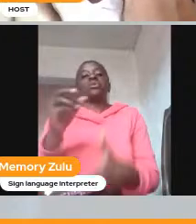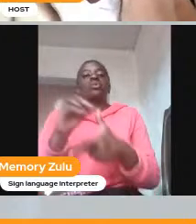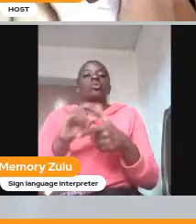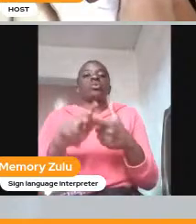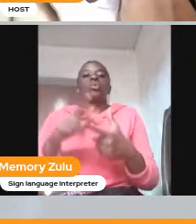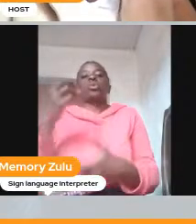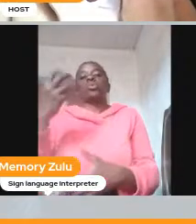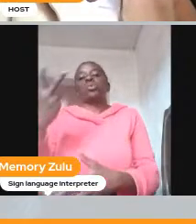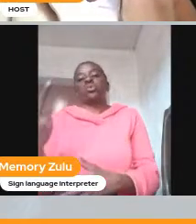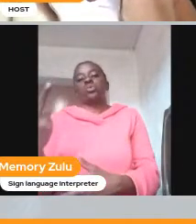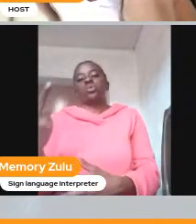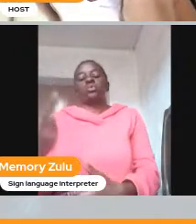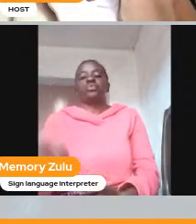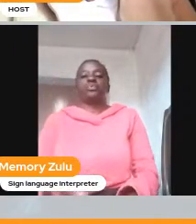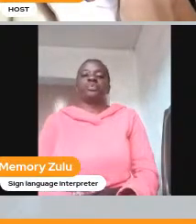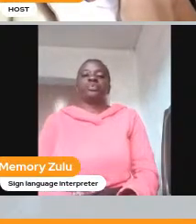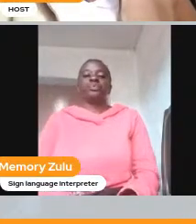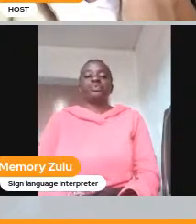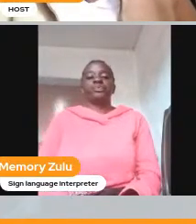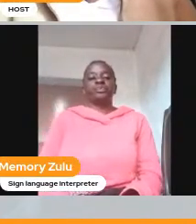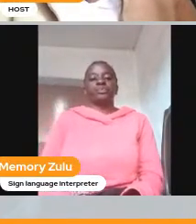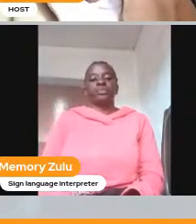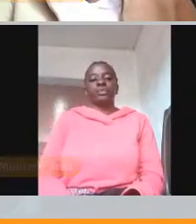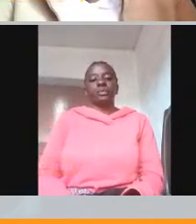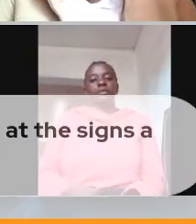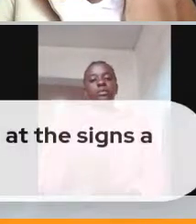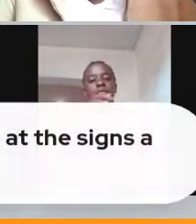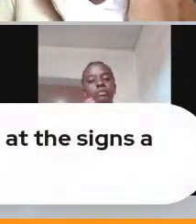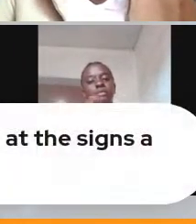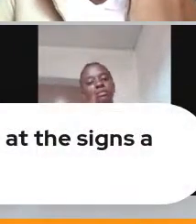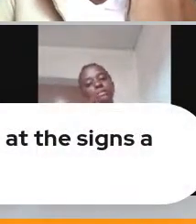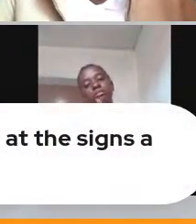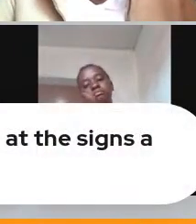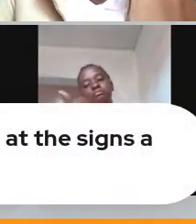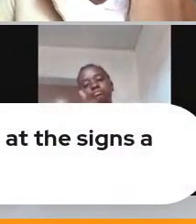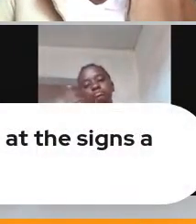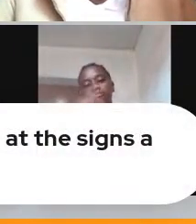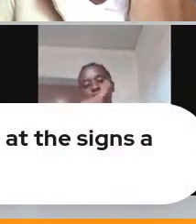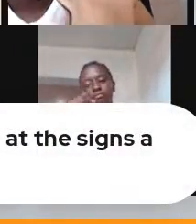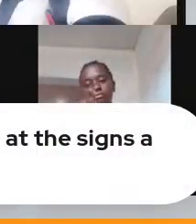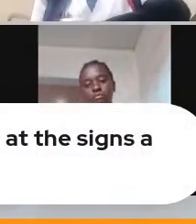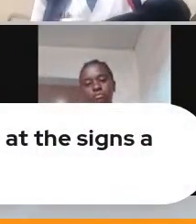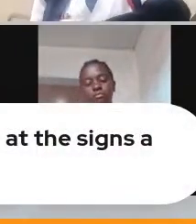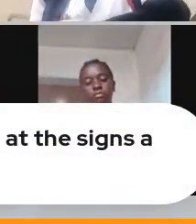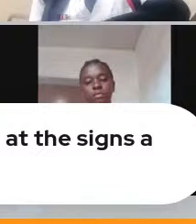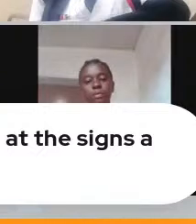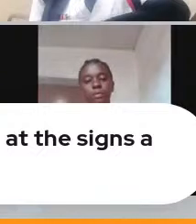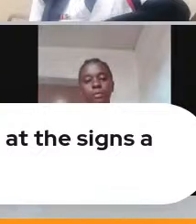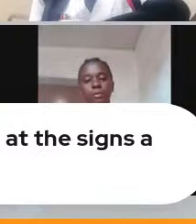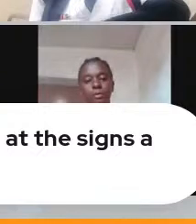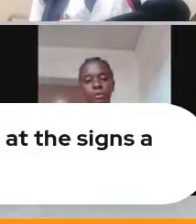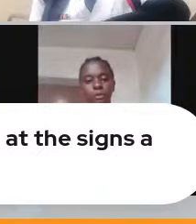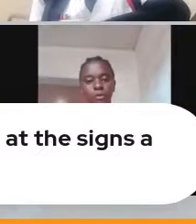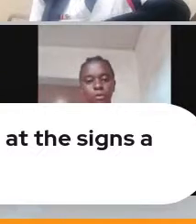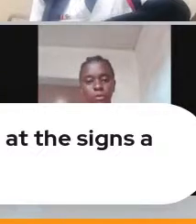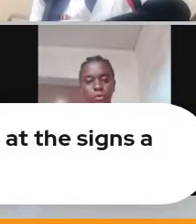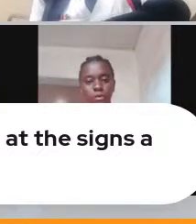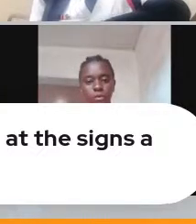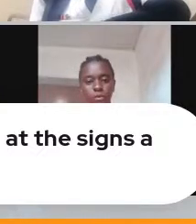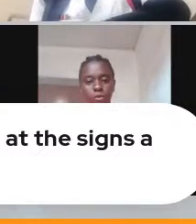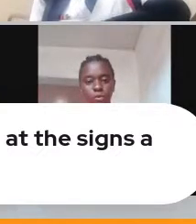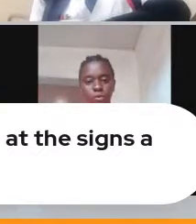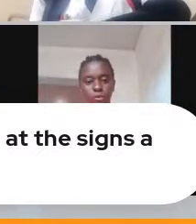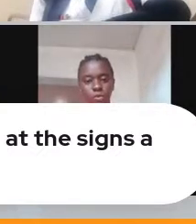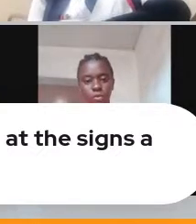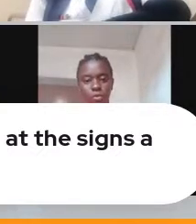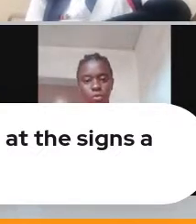All right, great. We have other questions in the comment section. So Wupe says, do you test